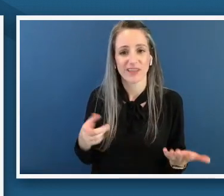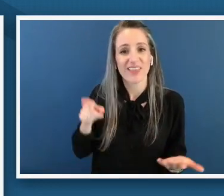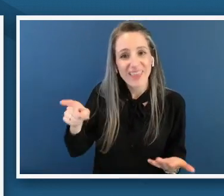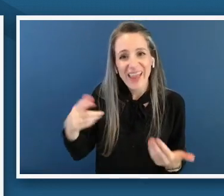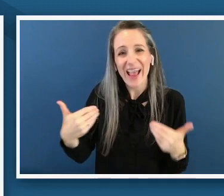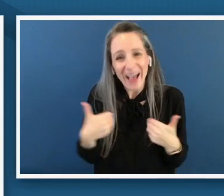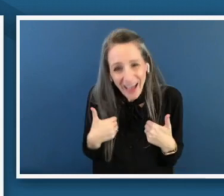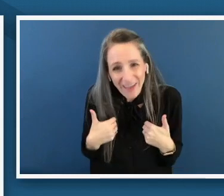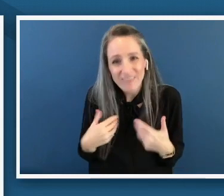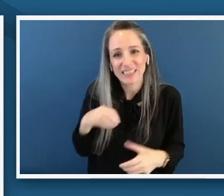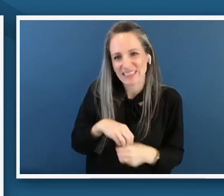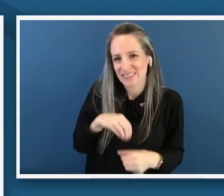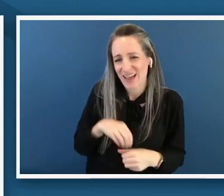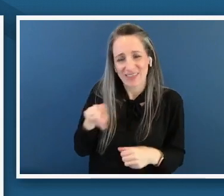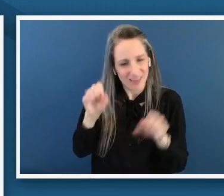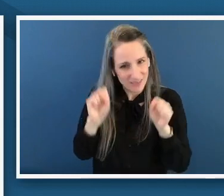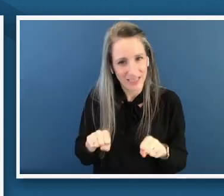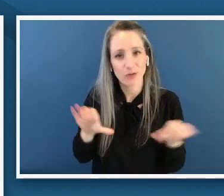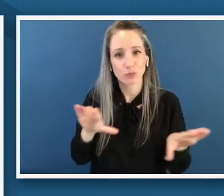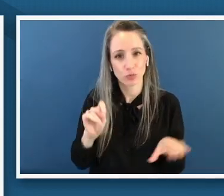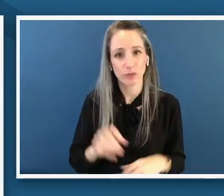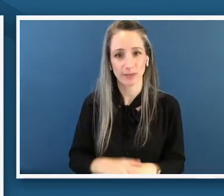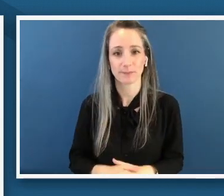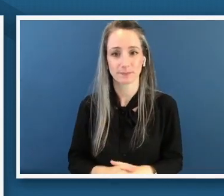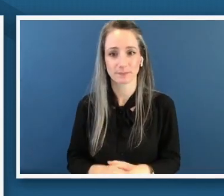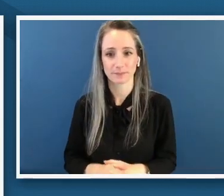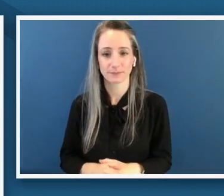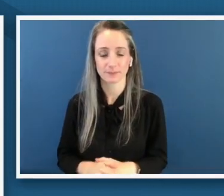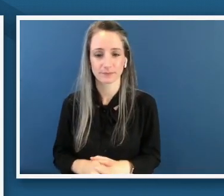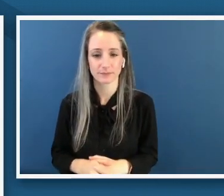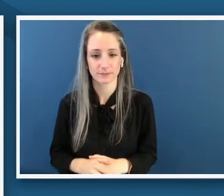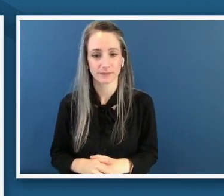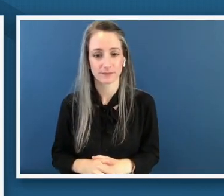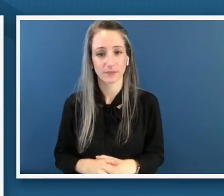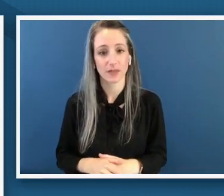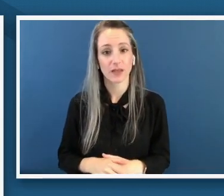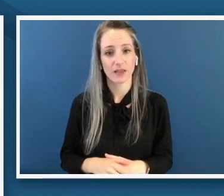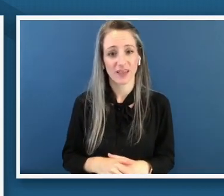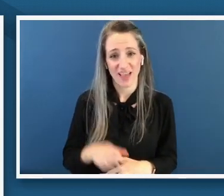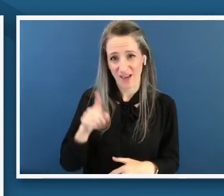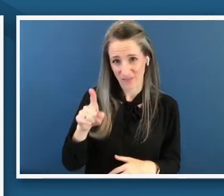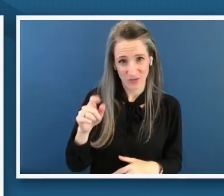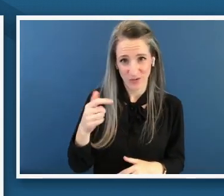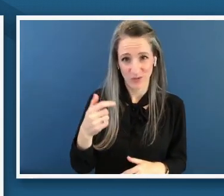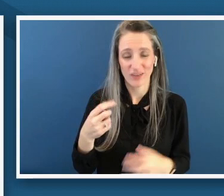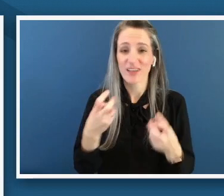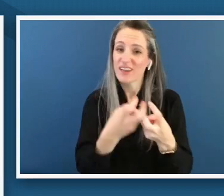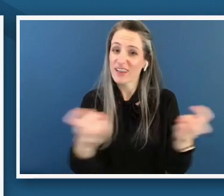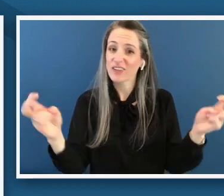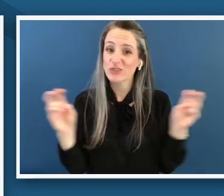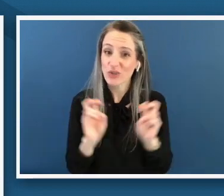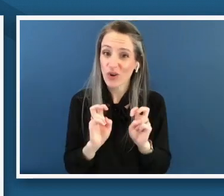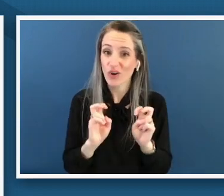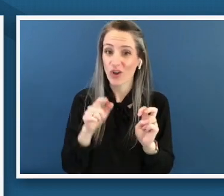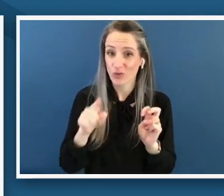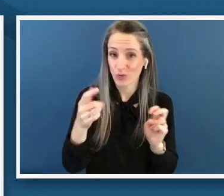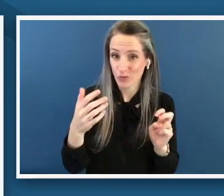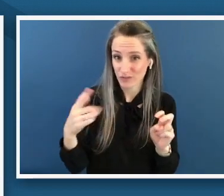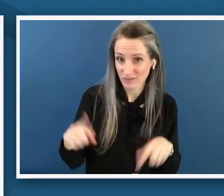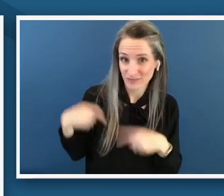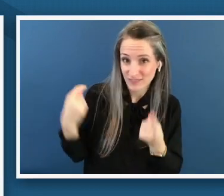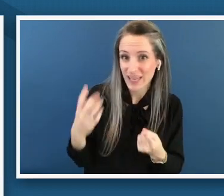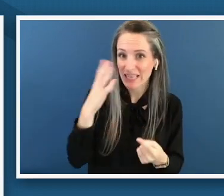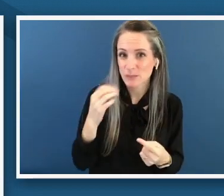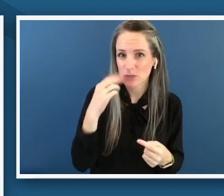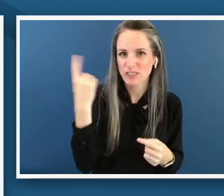They can do it. Yeah. And have you had a kid turn on you in the circle and say, no, I'm not doing it. I